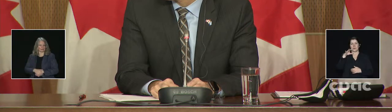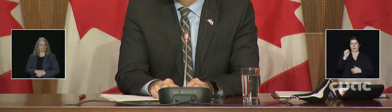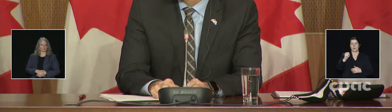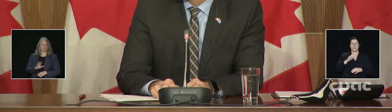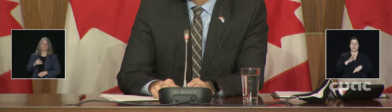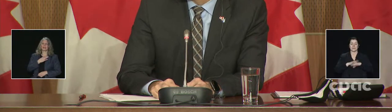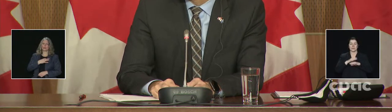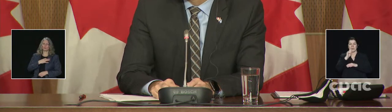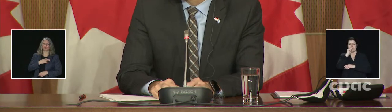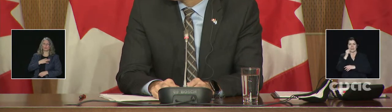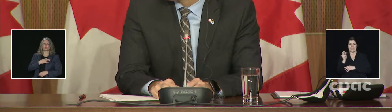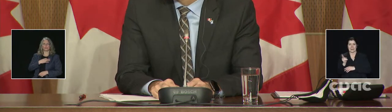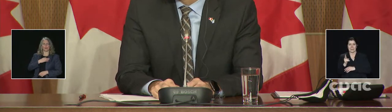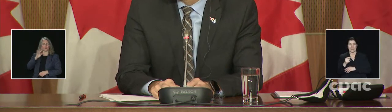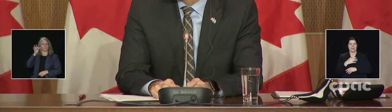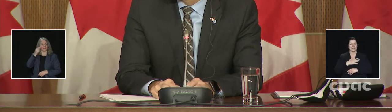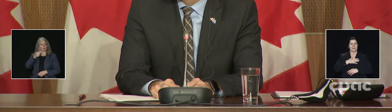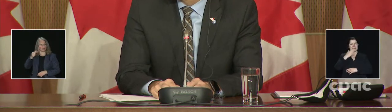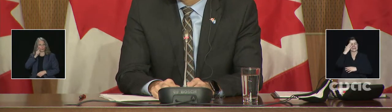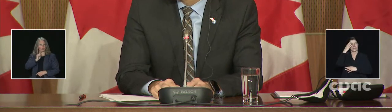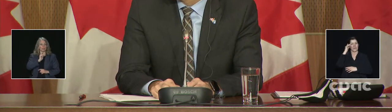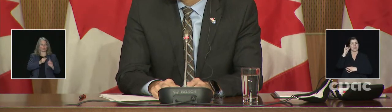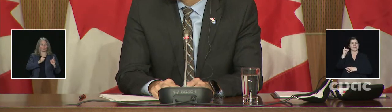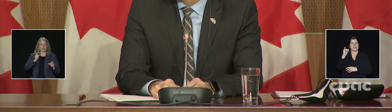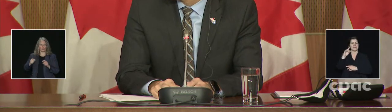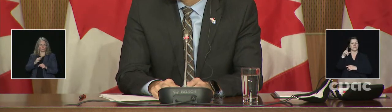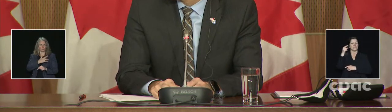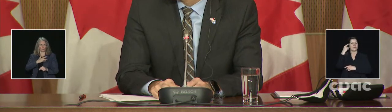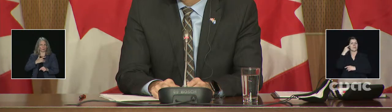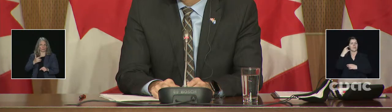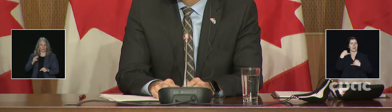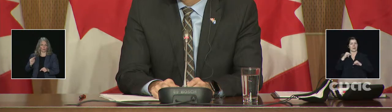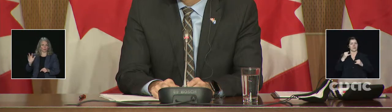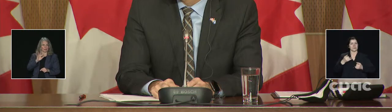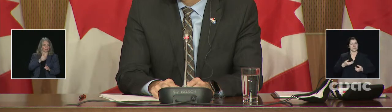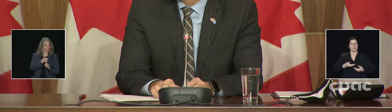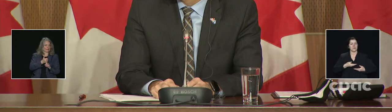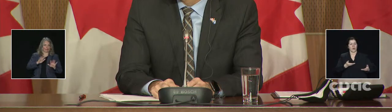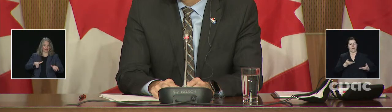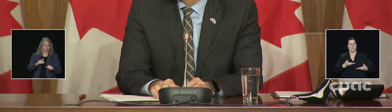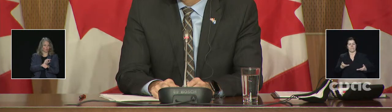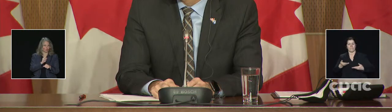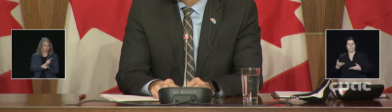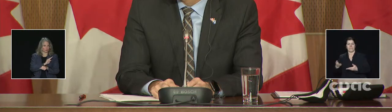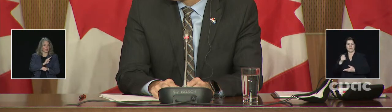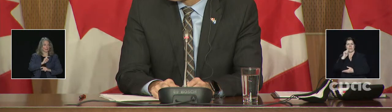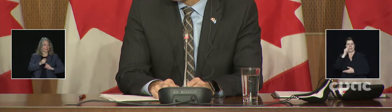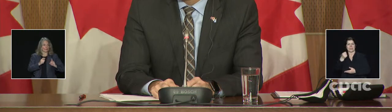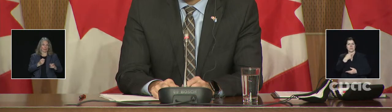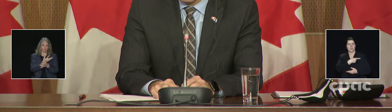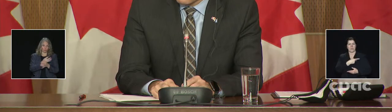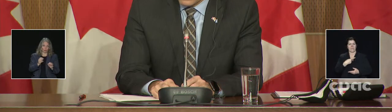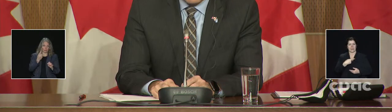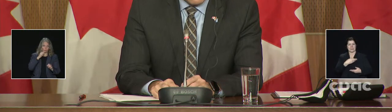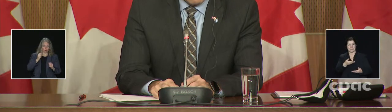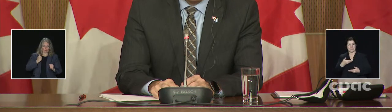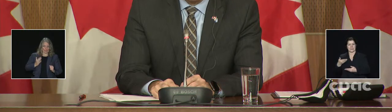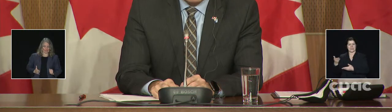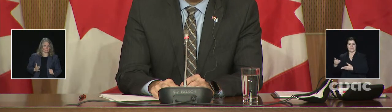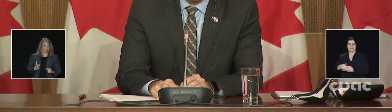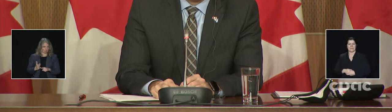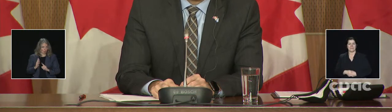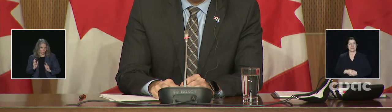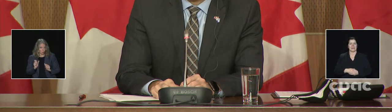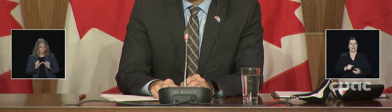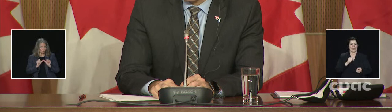federal government continue to give rapid tests to provinces who are not distributing them widely and also freely to citizens? Well, we've